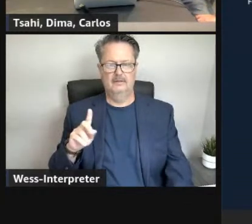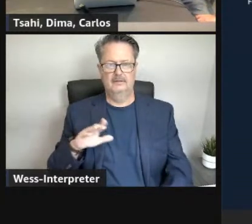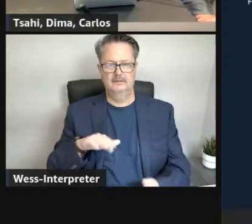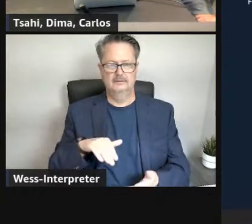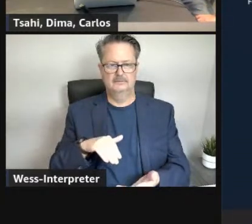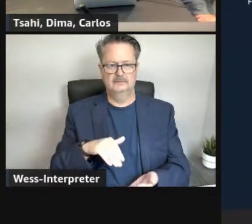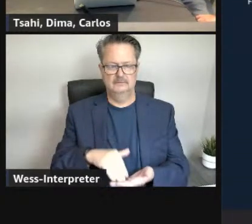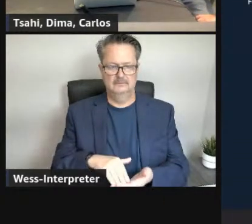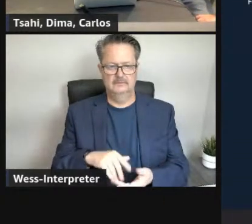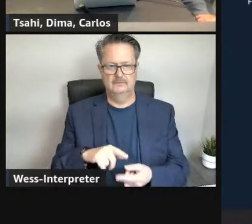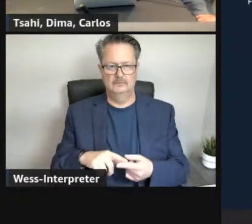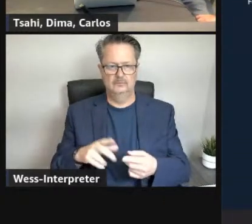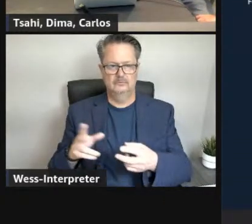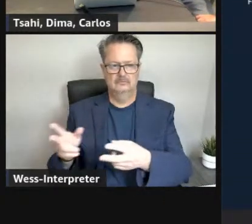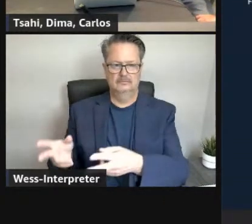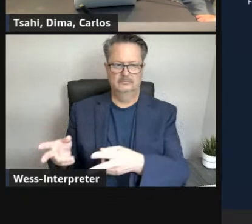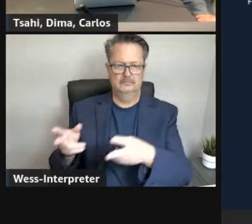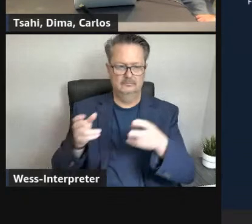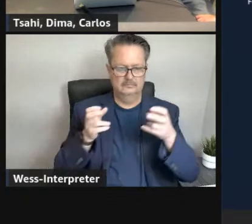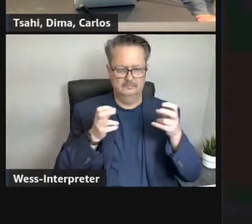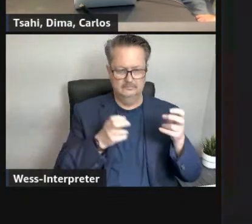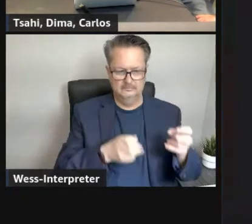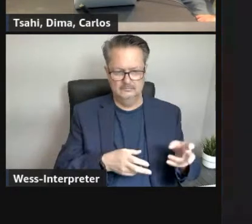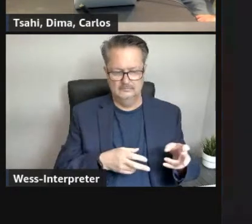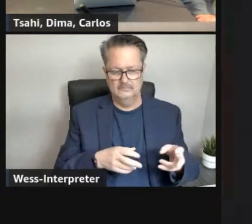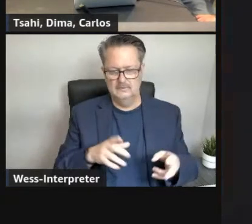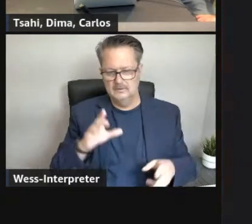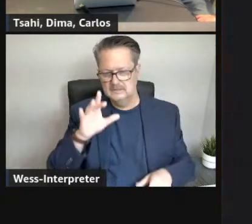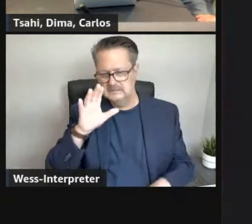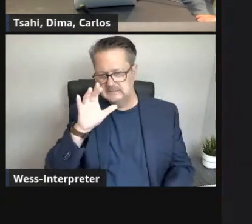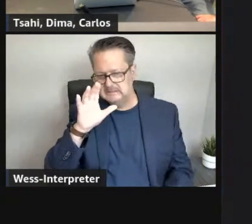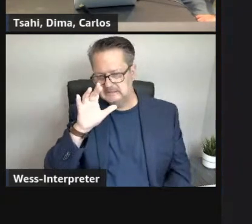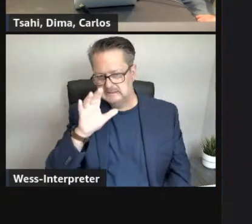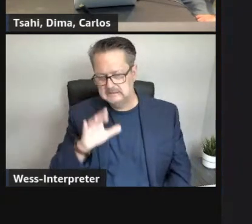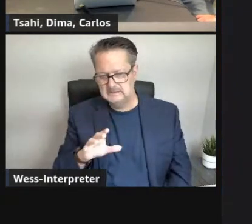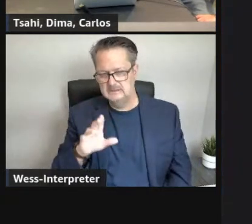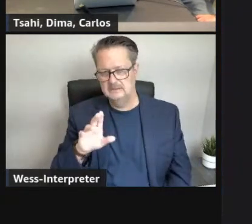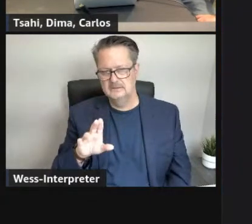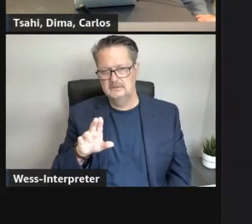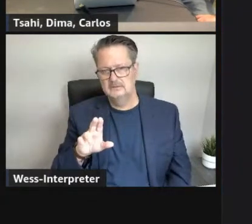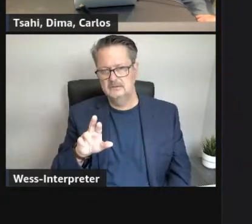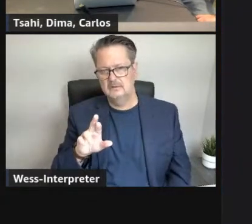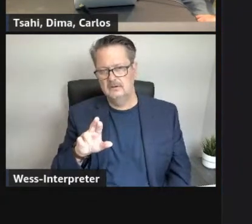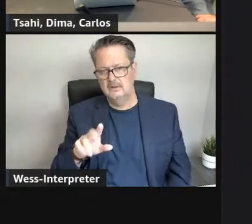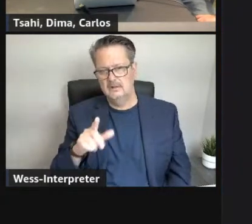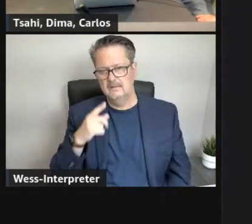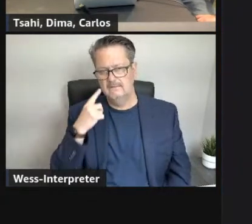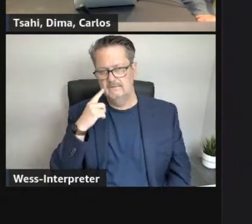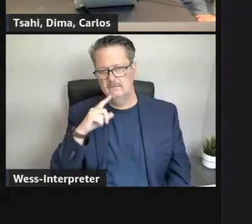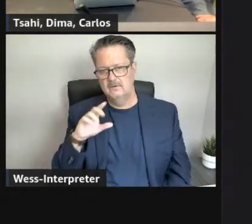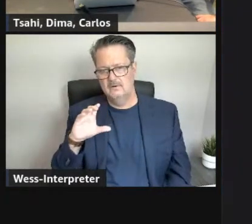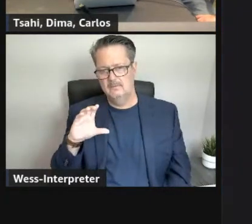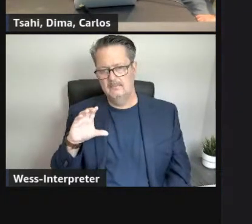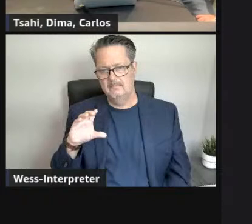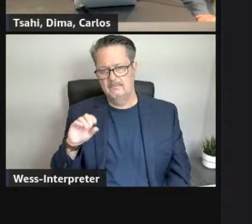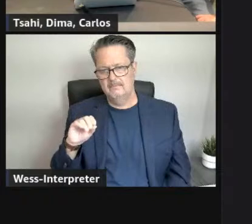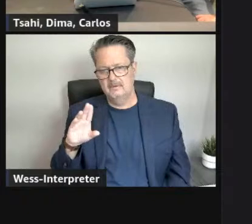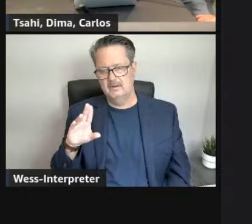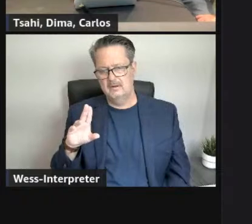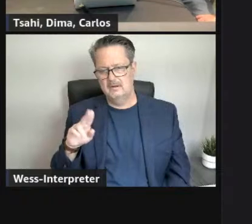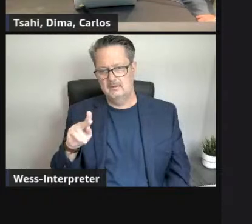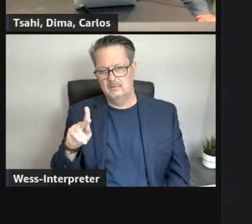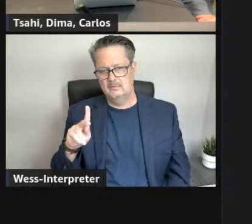CD UI. Okay, so let's find the URL of the load balancer. So let me do maybe. There's different